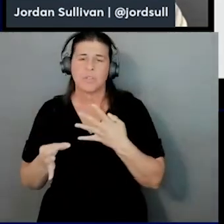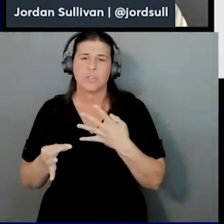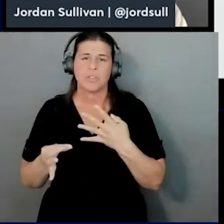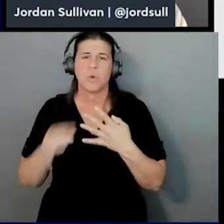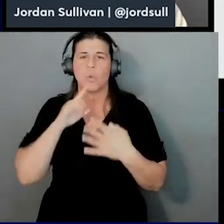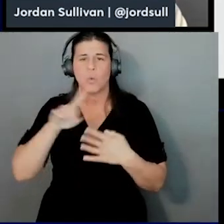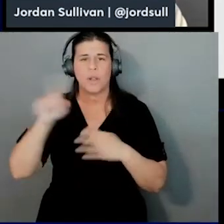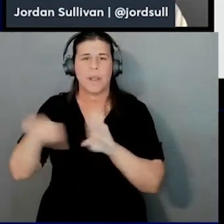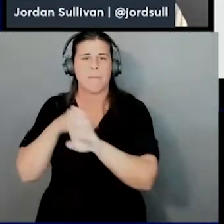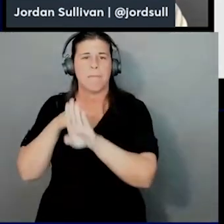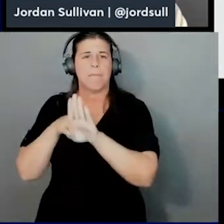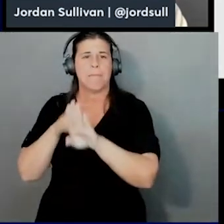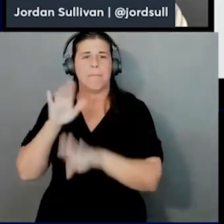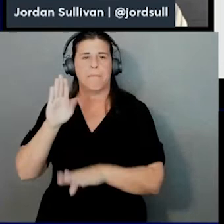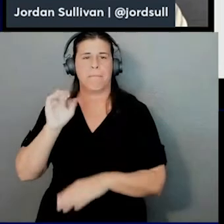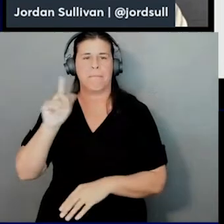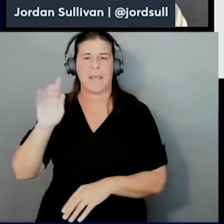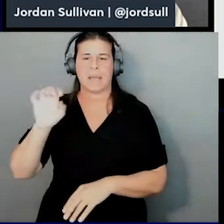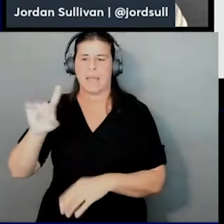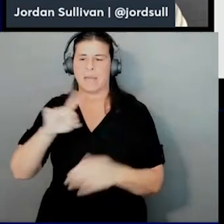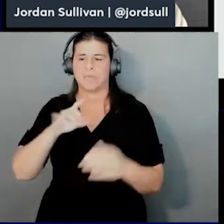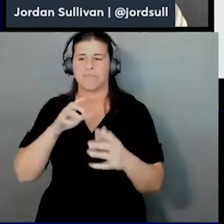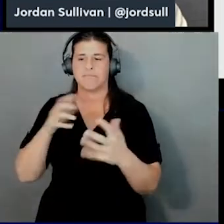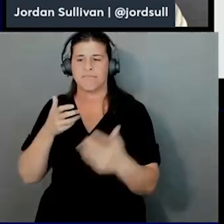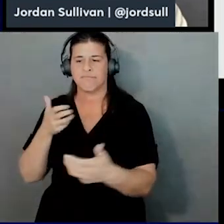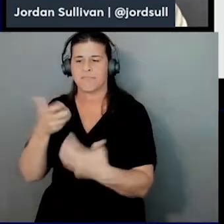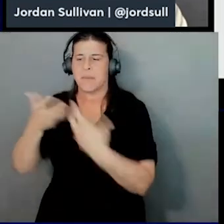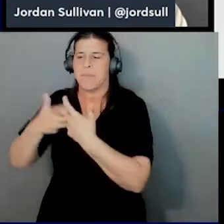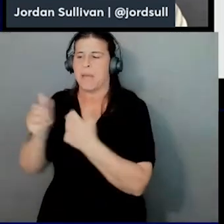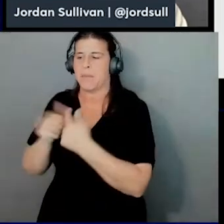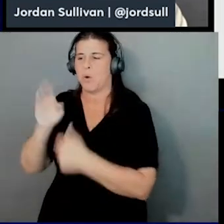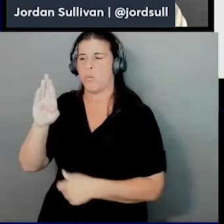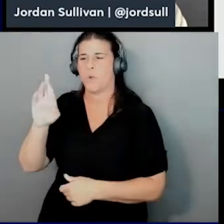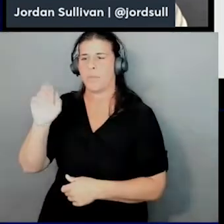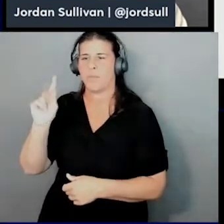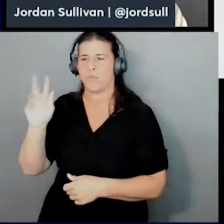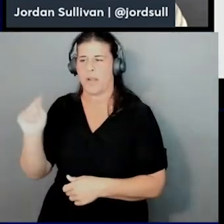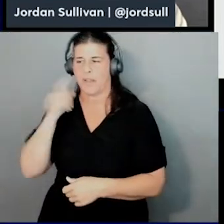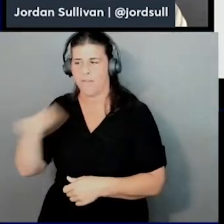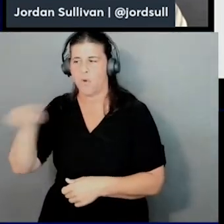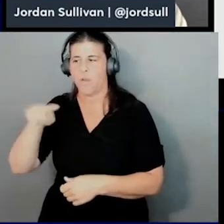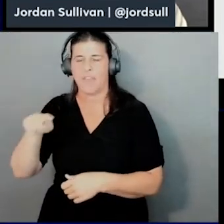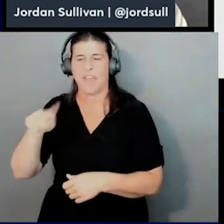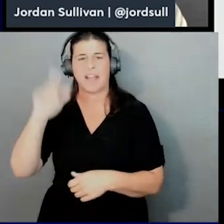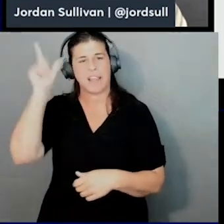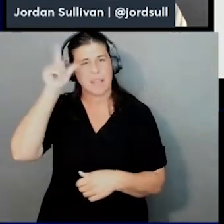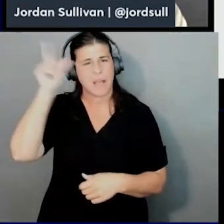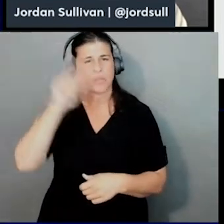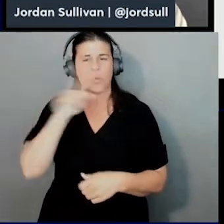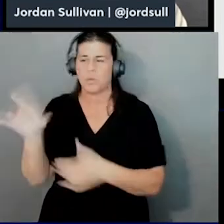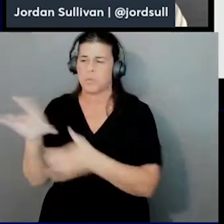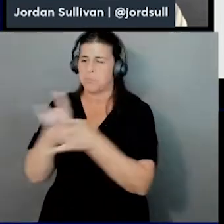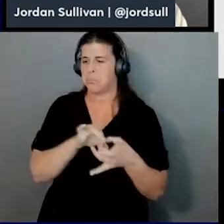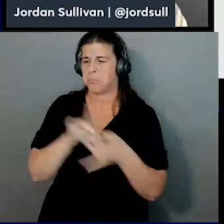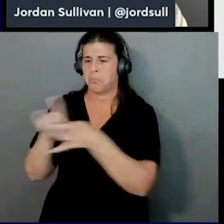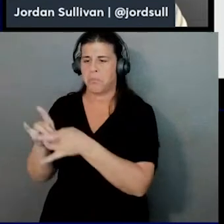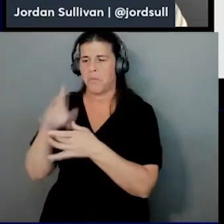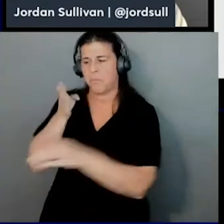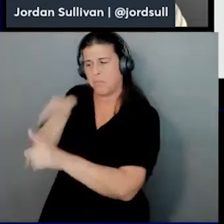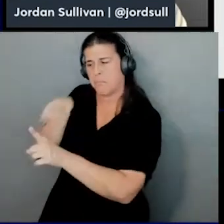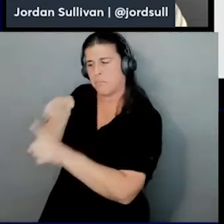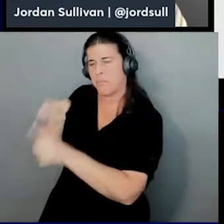compatible with the bracket filtering logic. So everything here is like directly converts to bracket. So